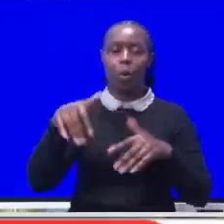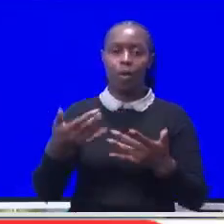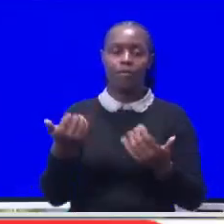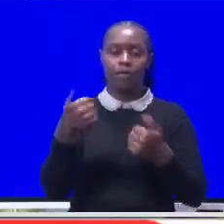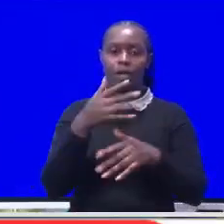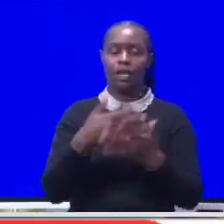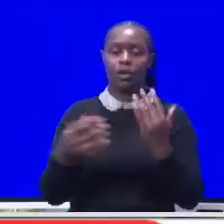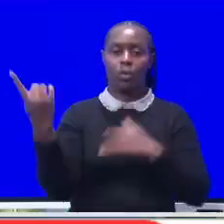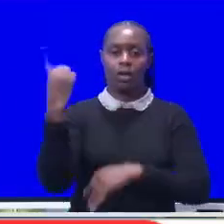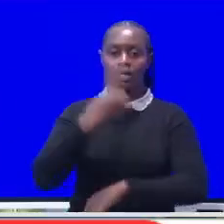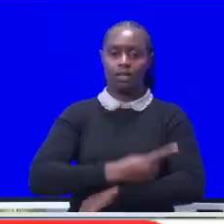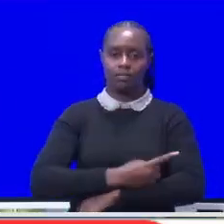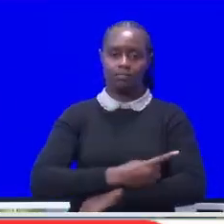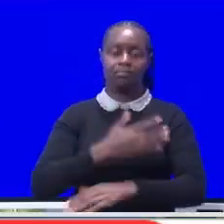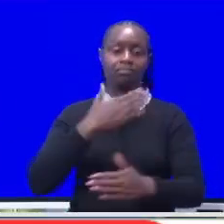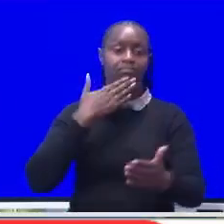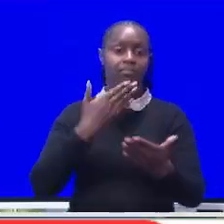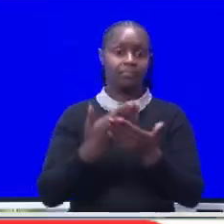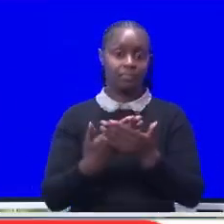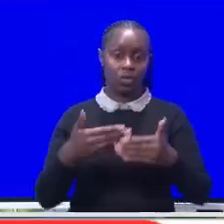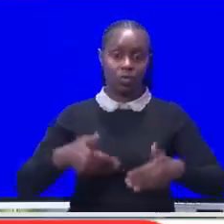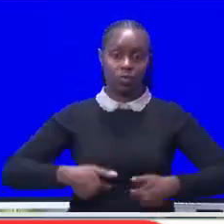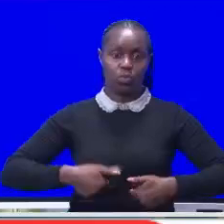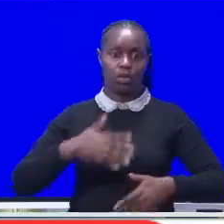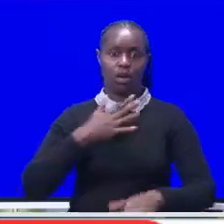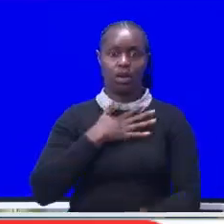day. Na tunashukuru vijana wetu